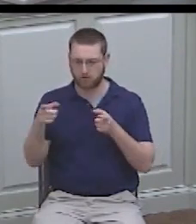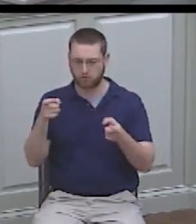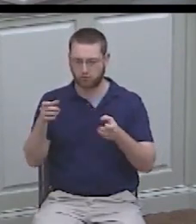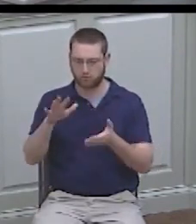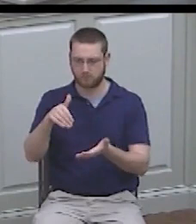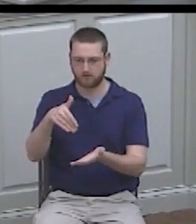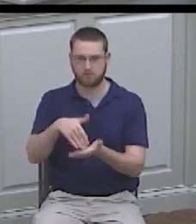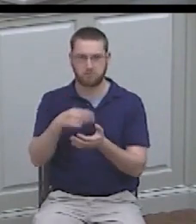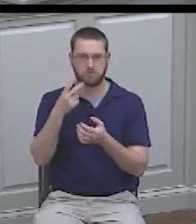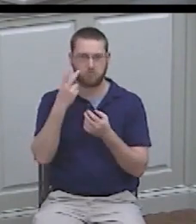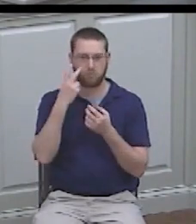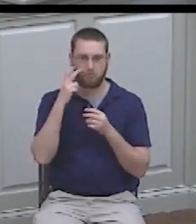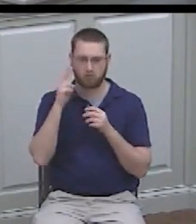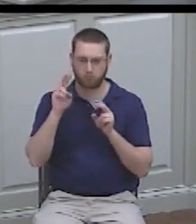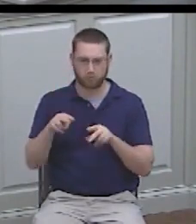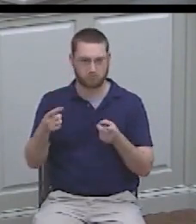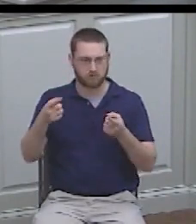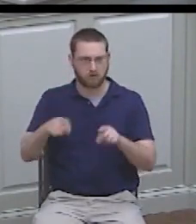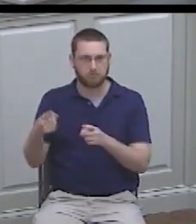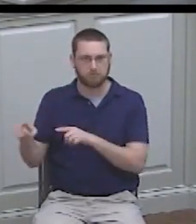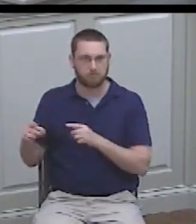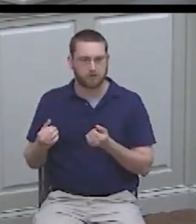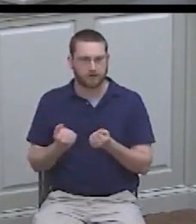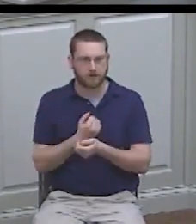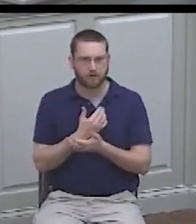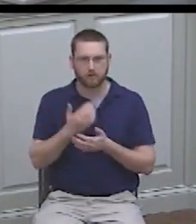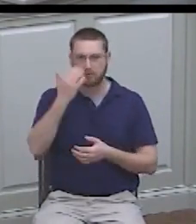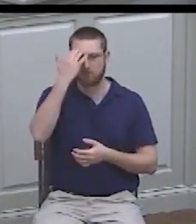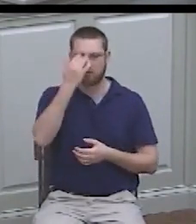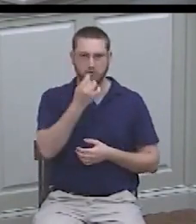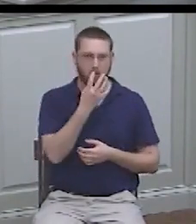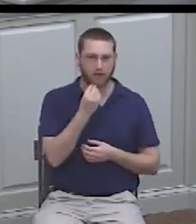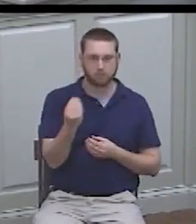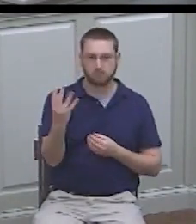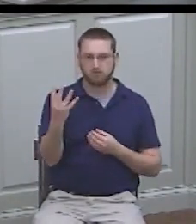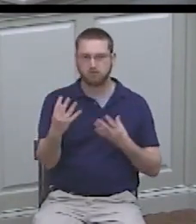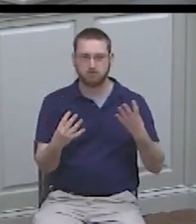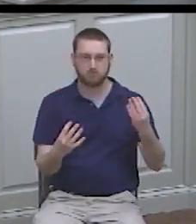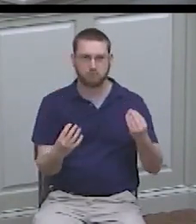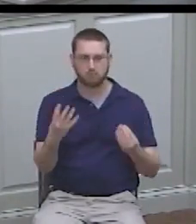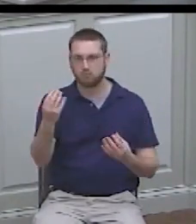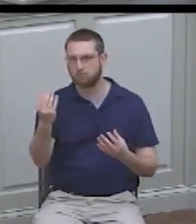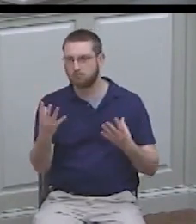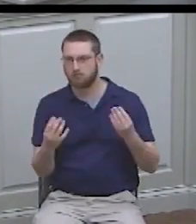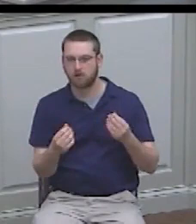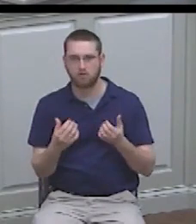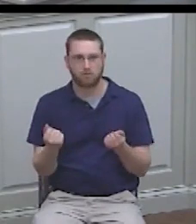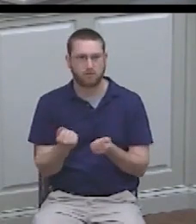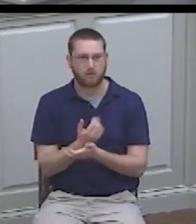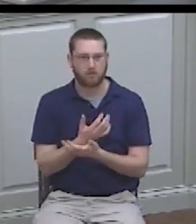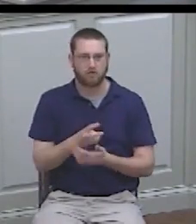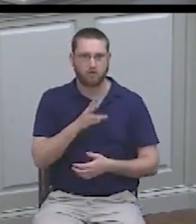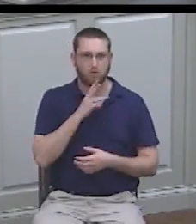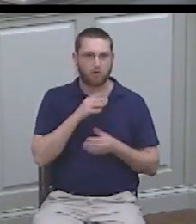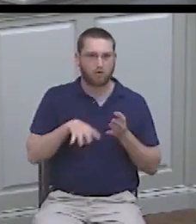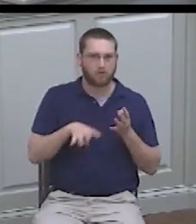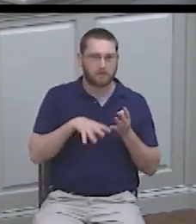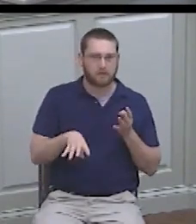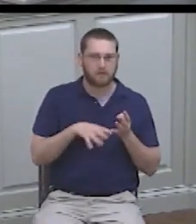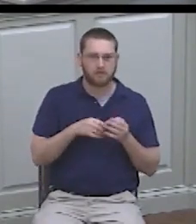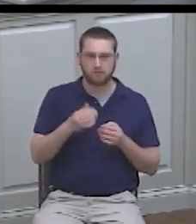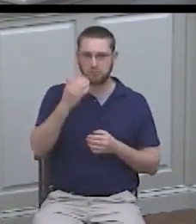and watch what's going on. They know if lights are on or off in buildings around Fort Knox and if there's water leaks. And